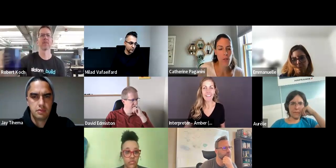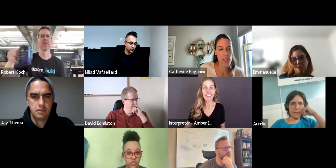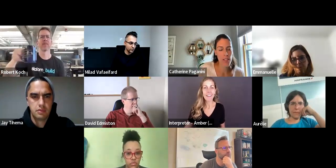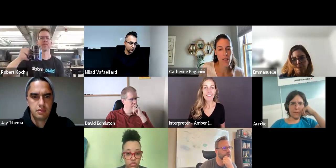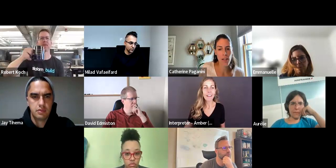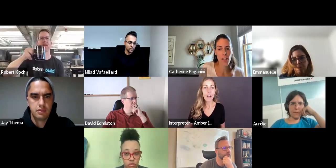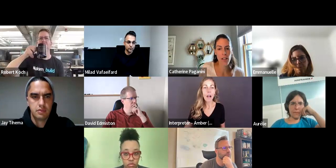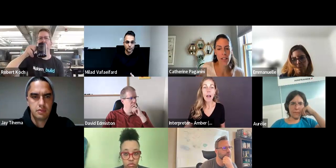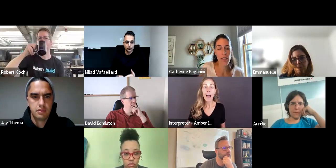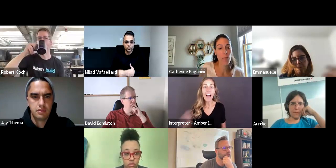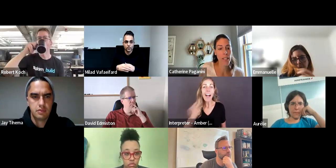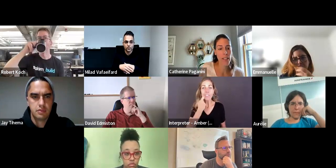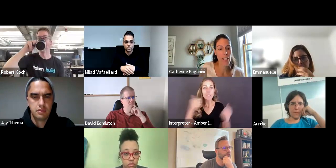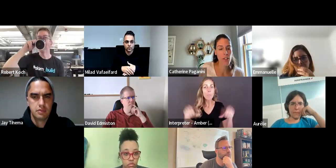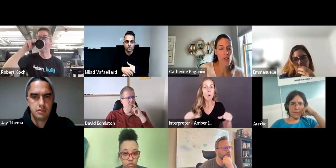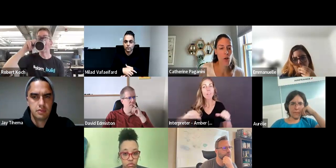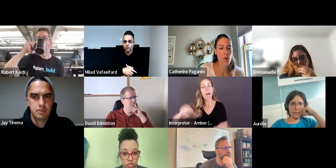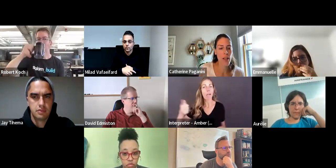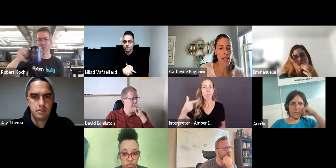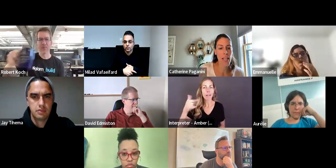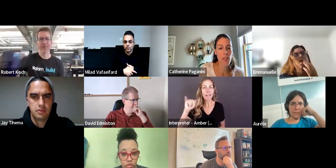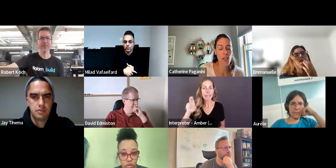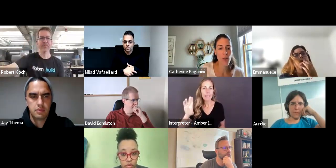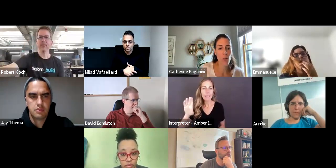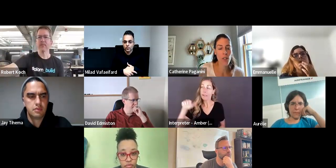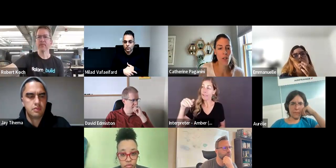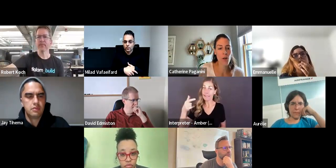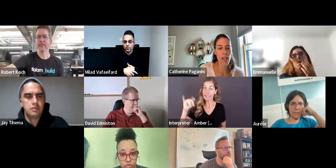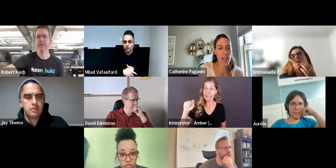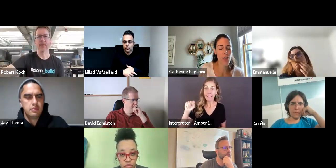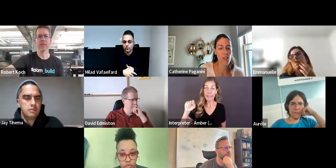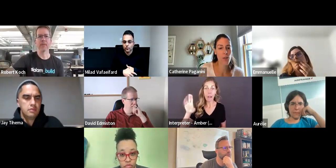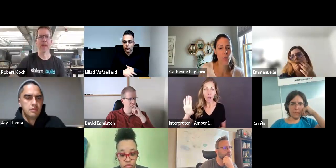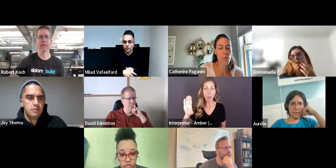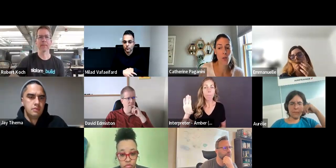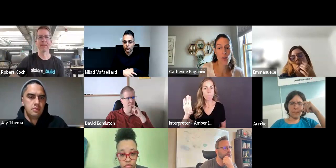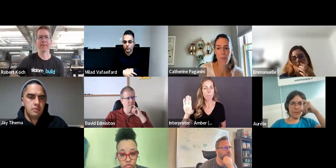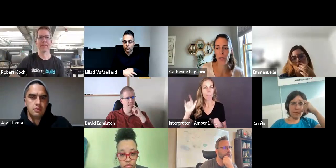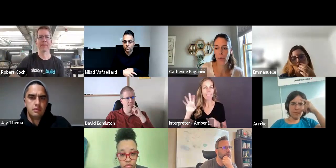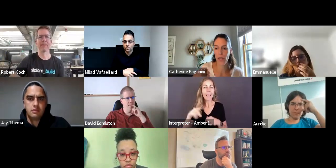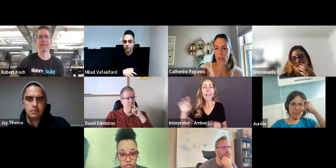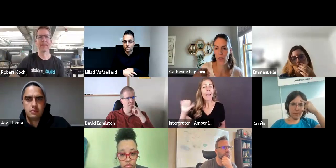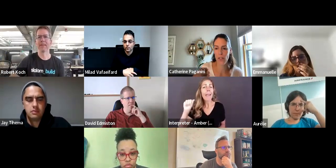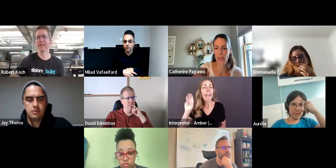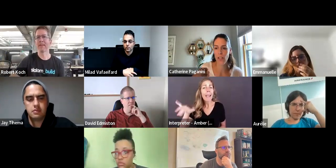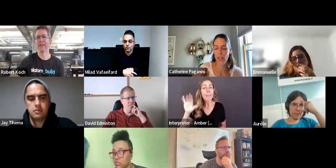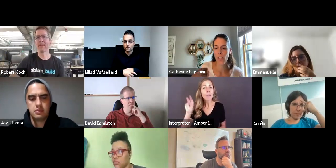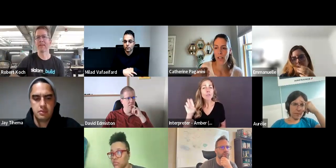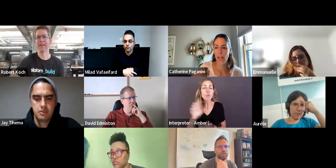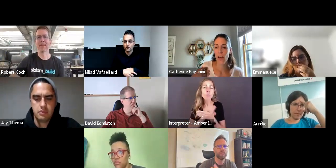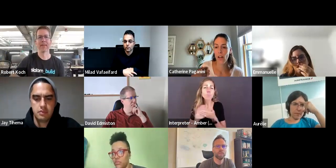I just posted the other GitHub link there. So Amy June was so kind to do some